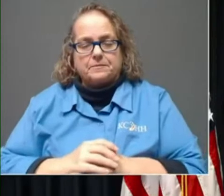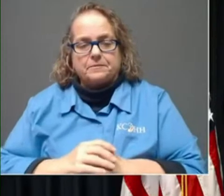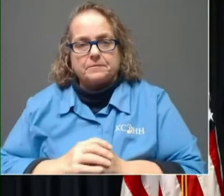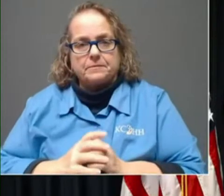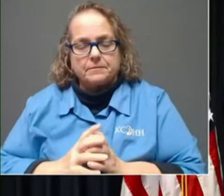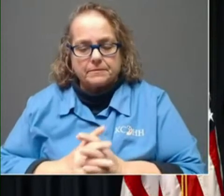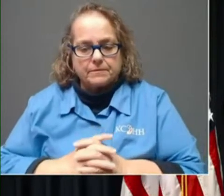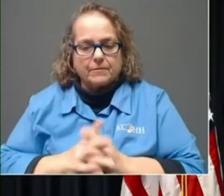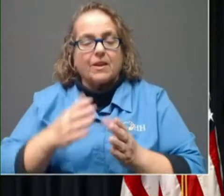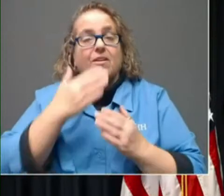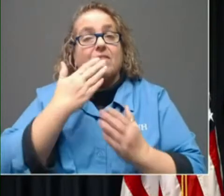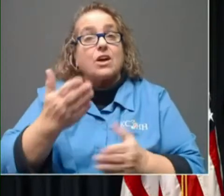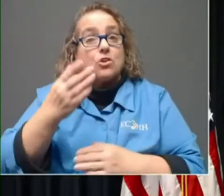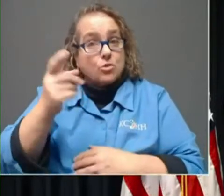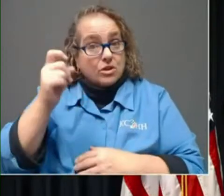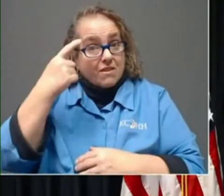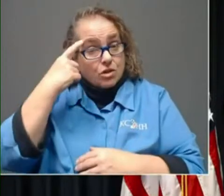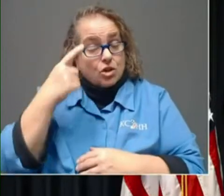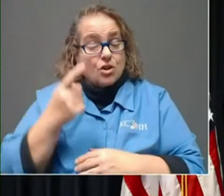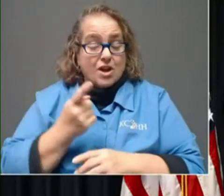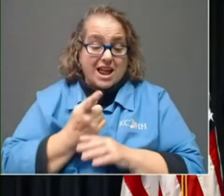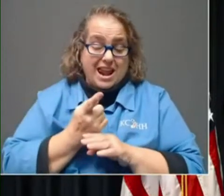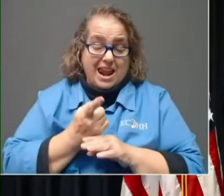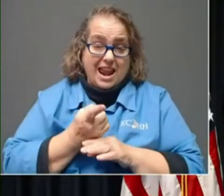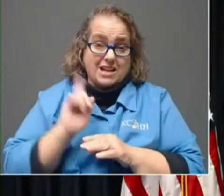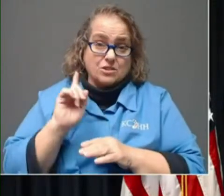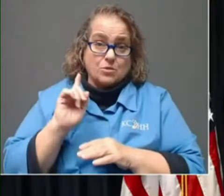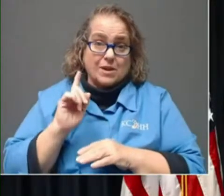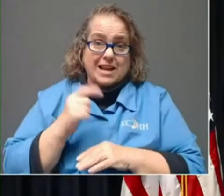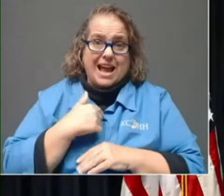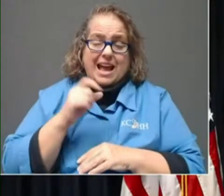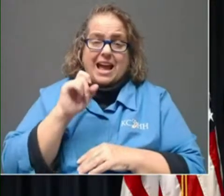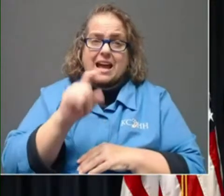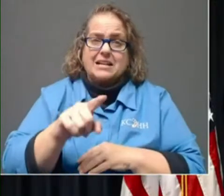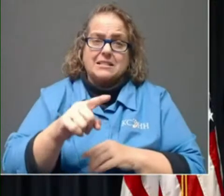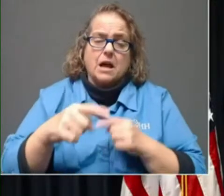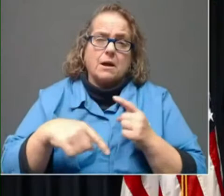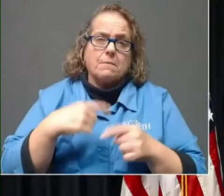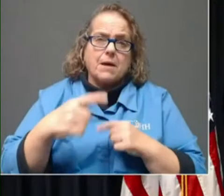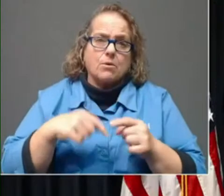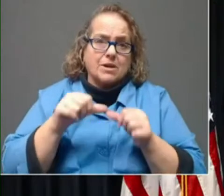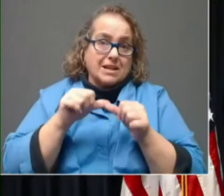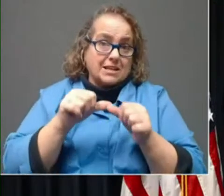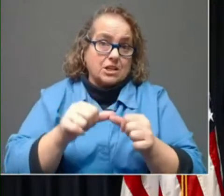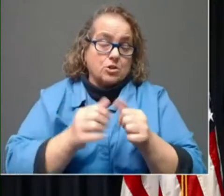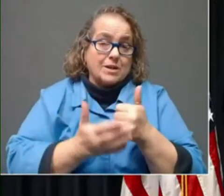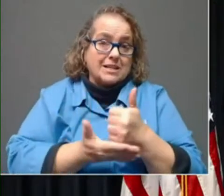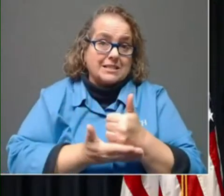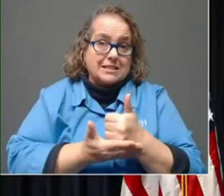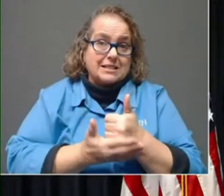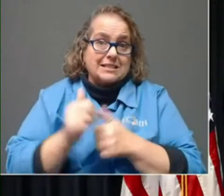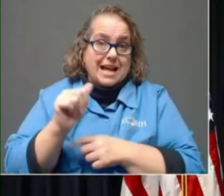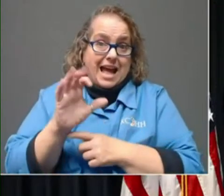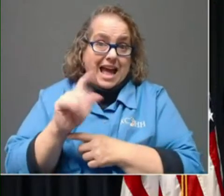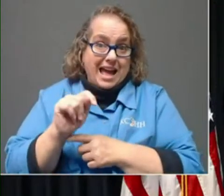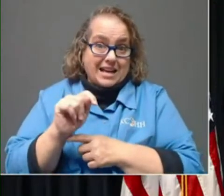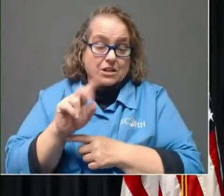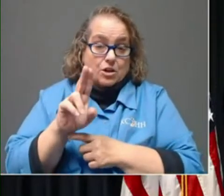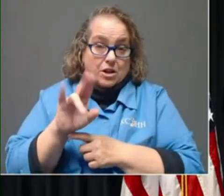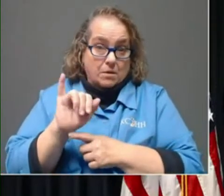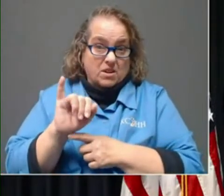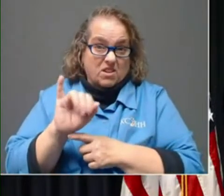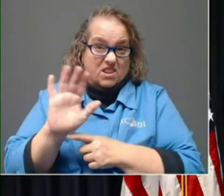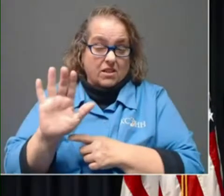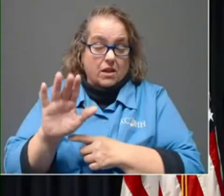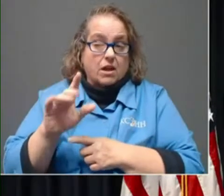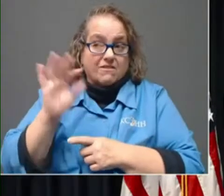Thank you, Governor. Last week, I asked about the Continued Assistance Act. What can people do,